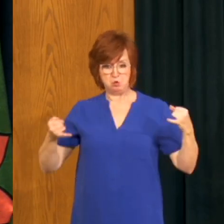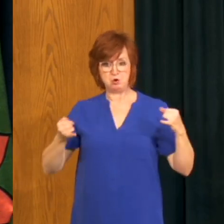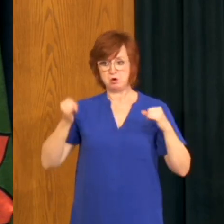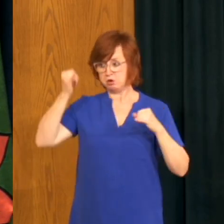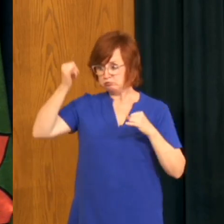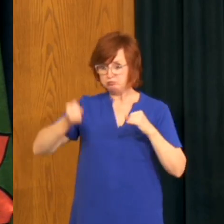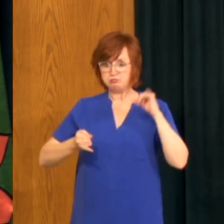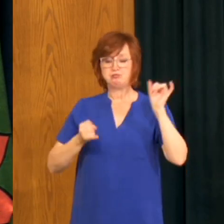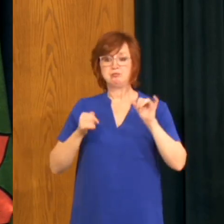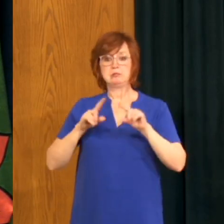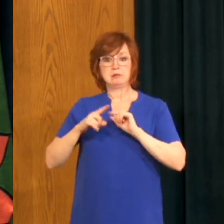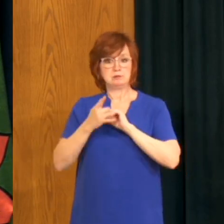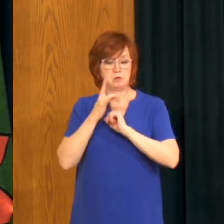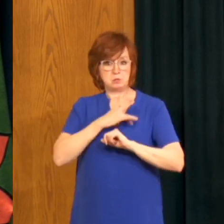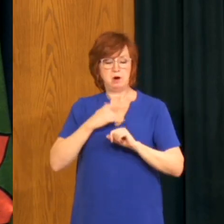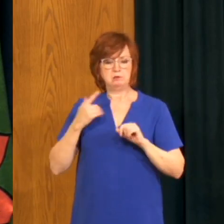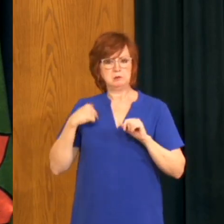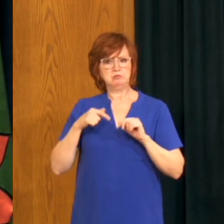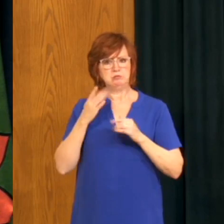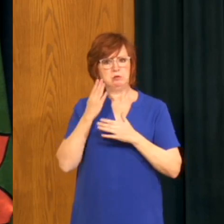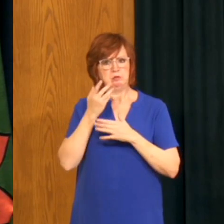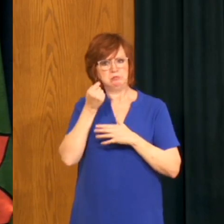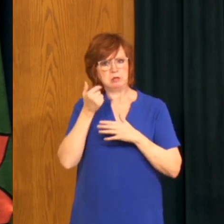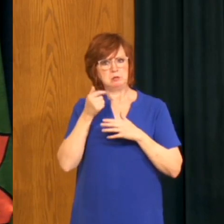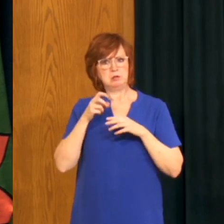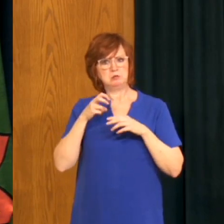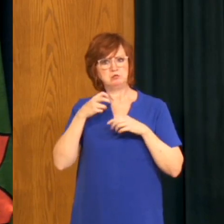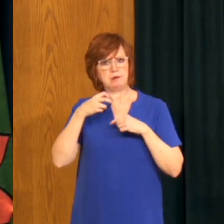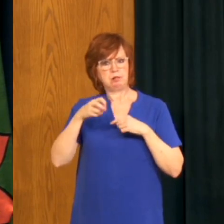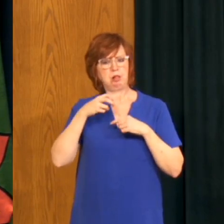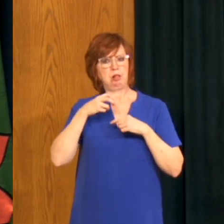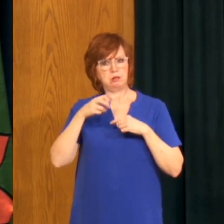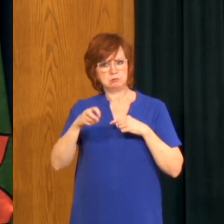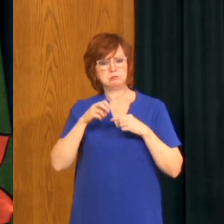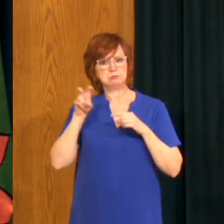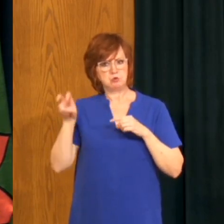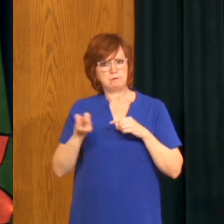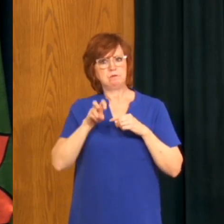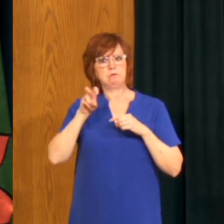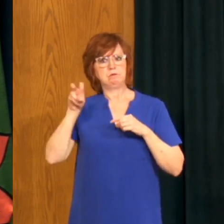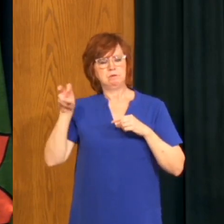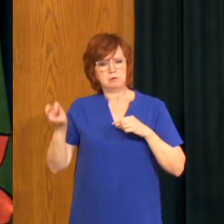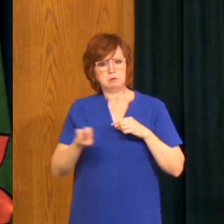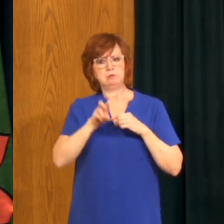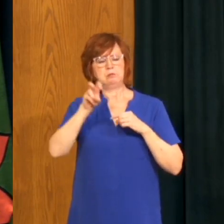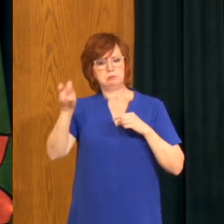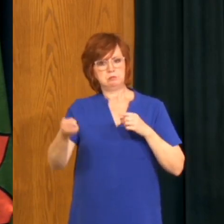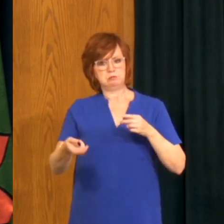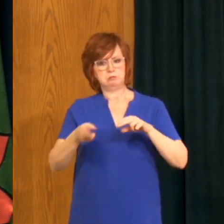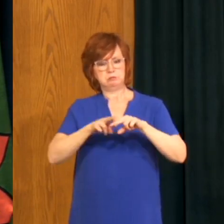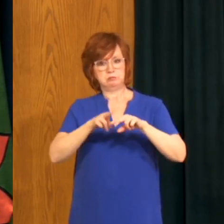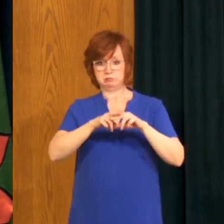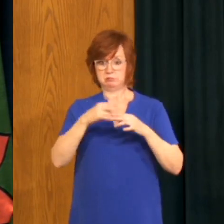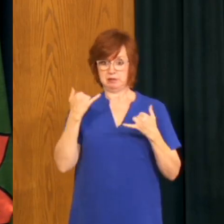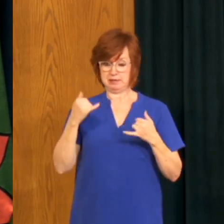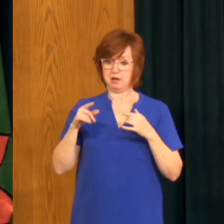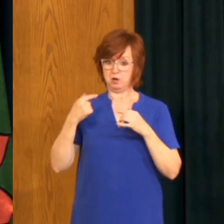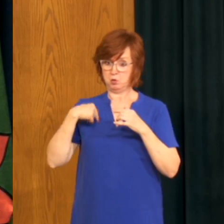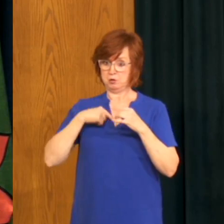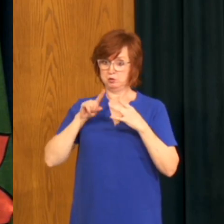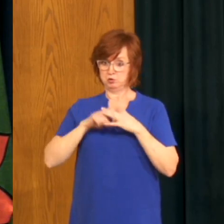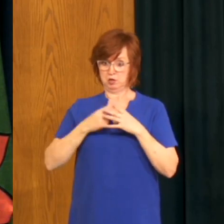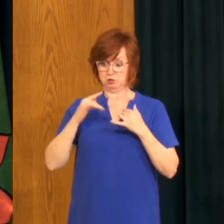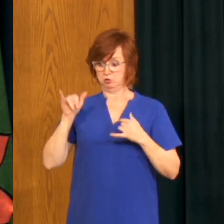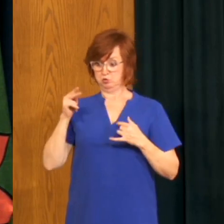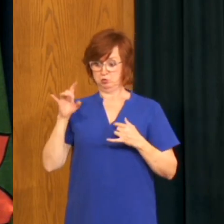our response to the COVID-19 pandemic. As we open up our economy, it only stands to reason that there will be